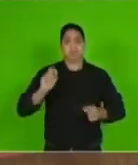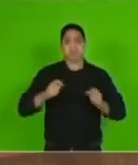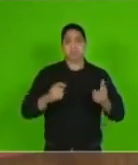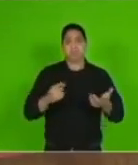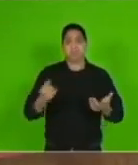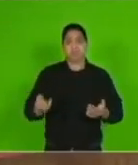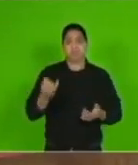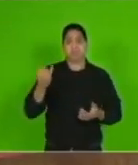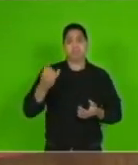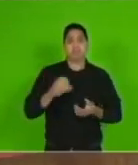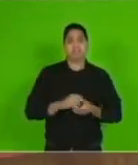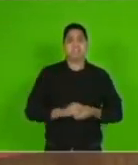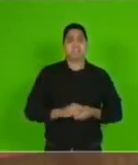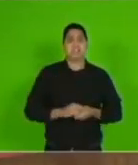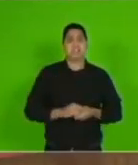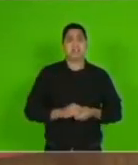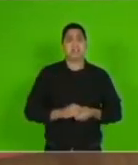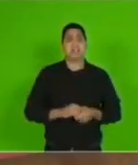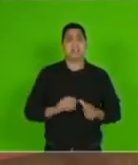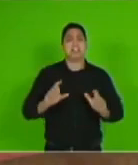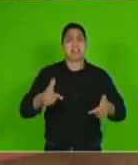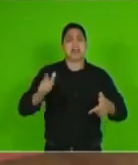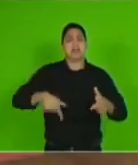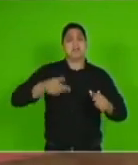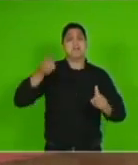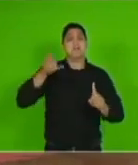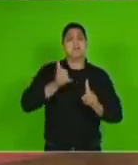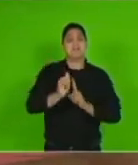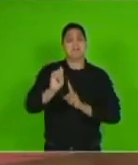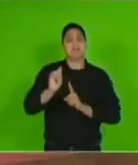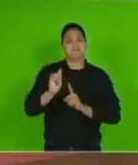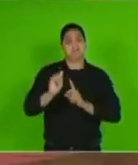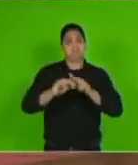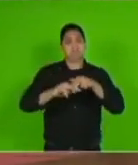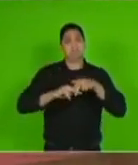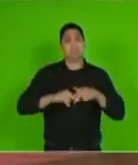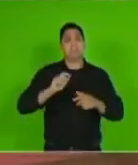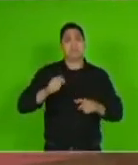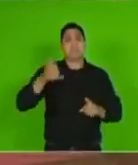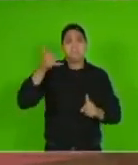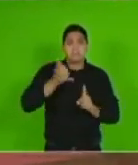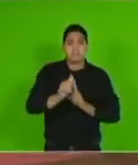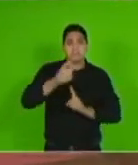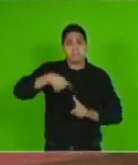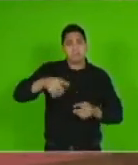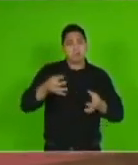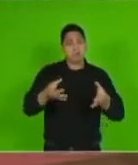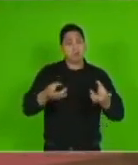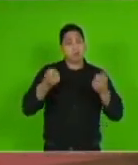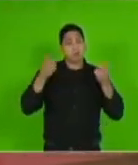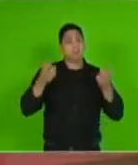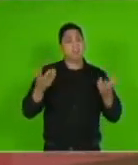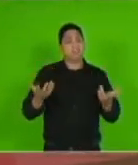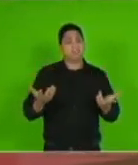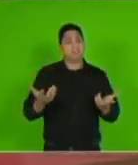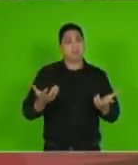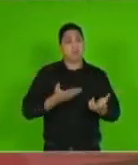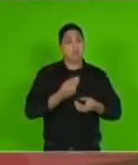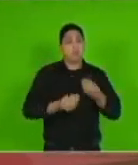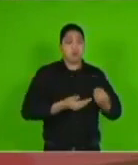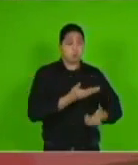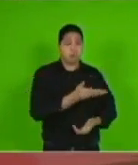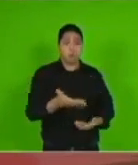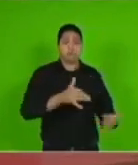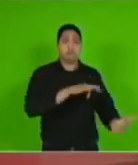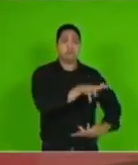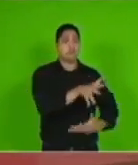What is important in this connection is the prophecy, the prophetic.